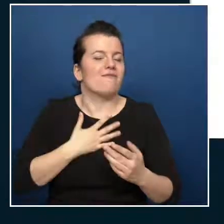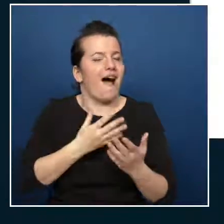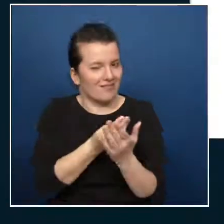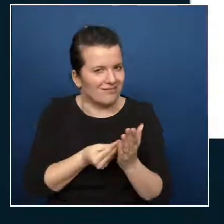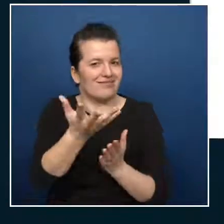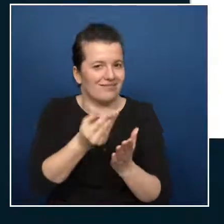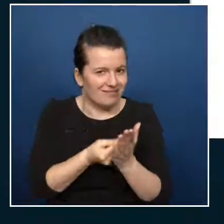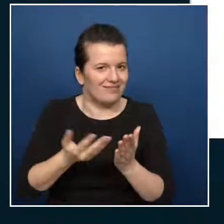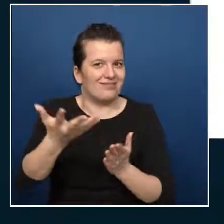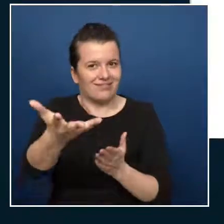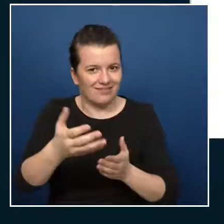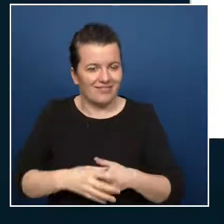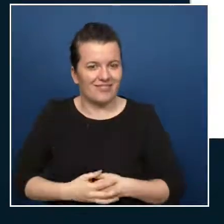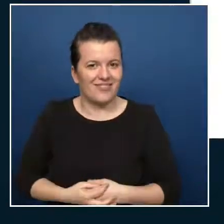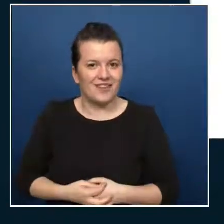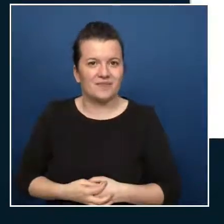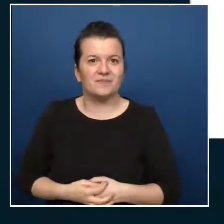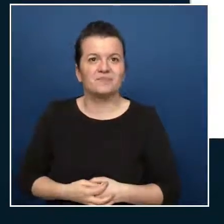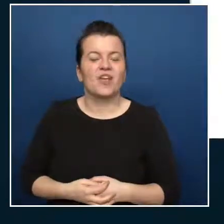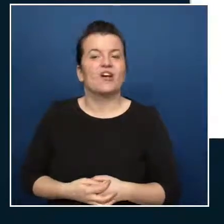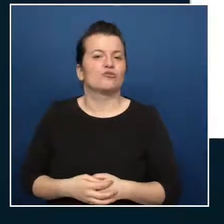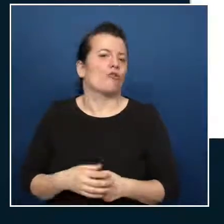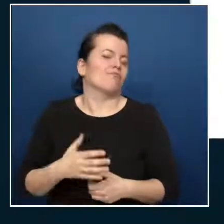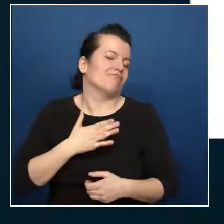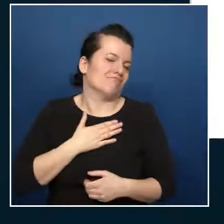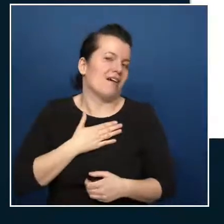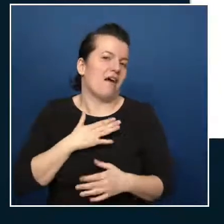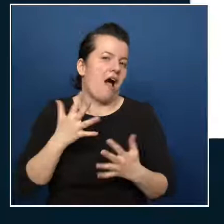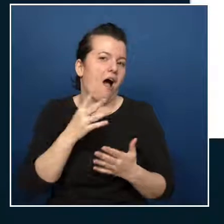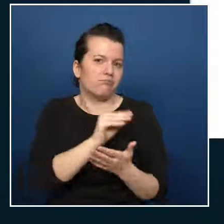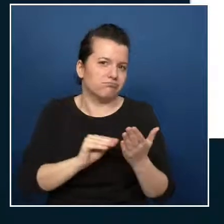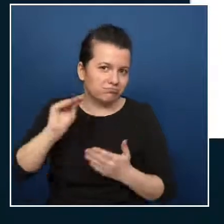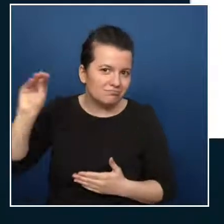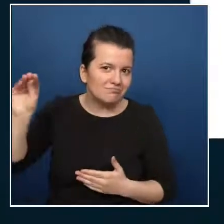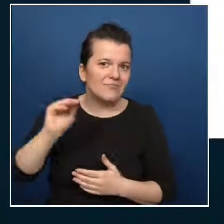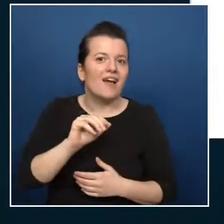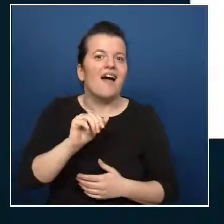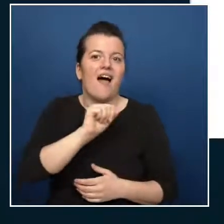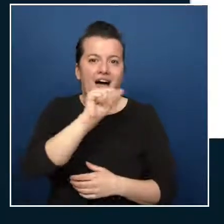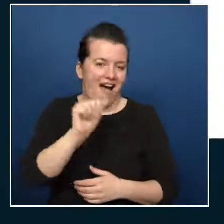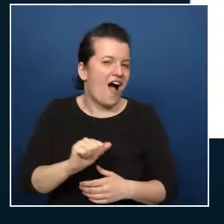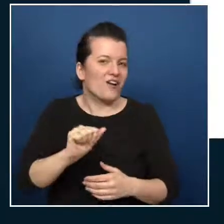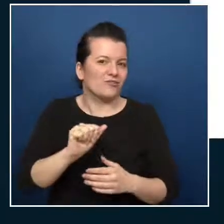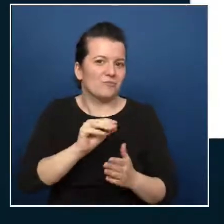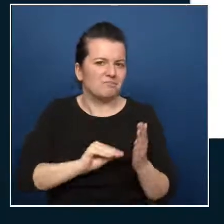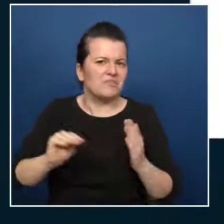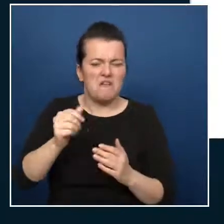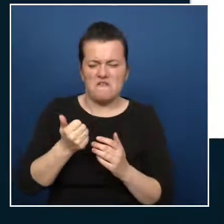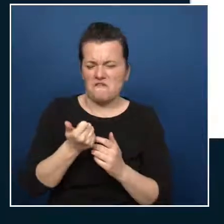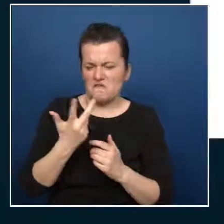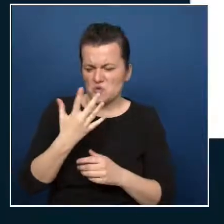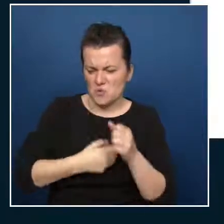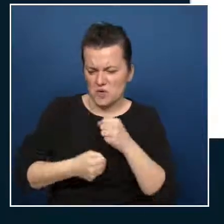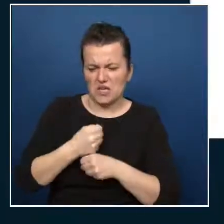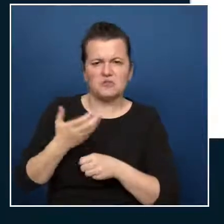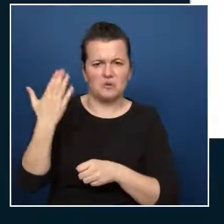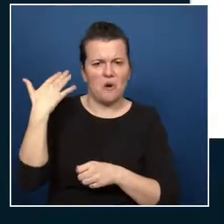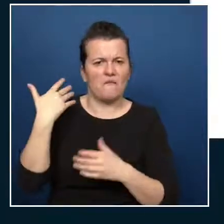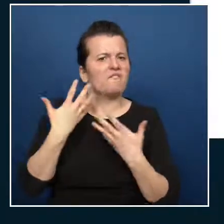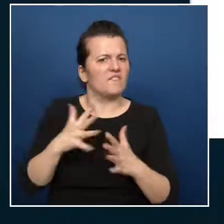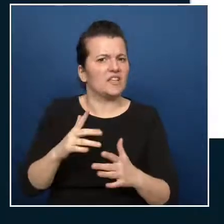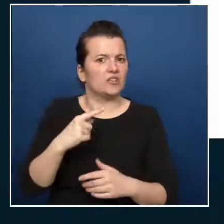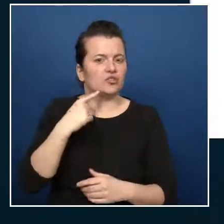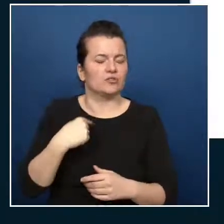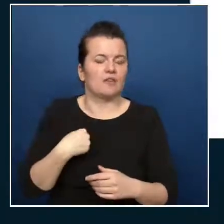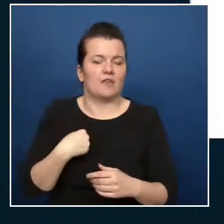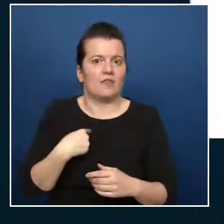discussing about that project, Azure migration project that I went through a few years ago, and the lessons that I